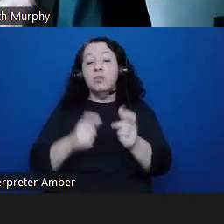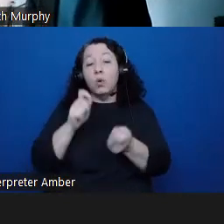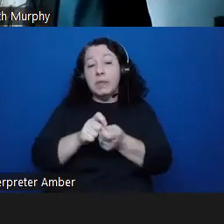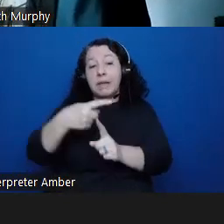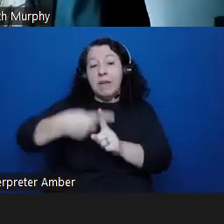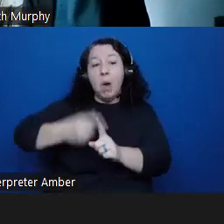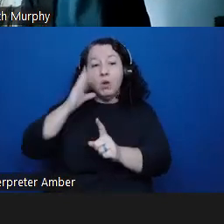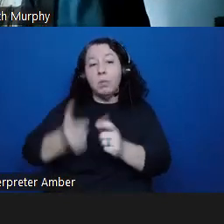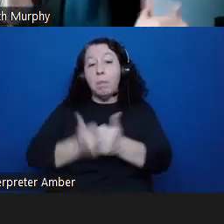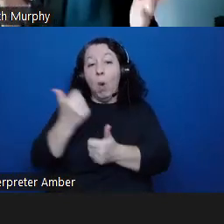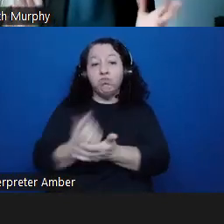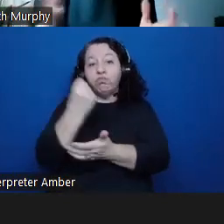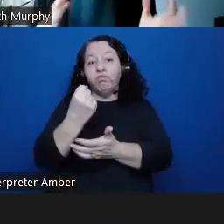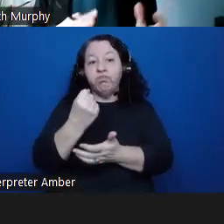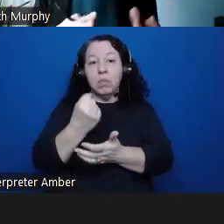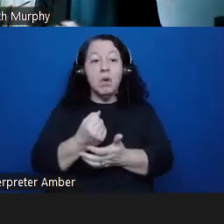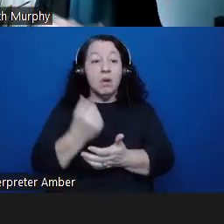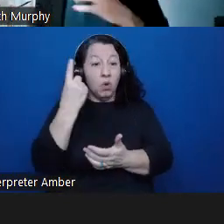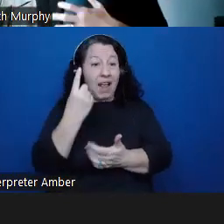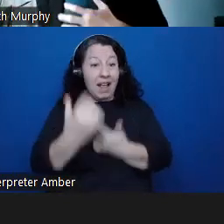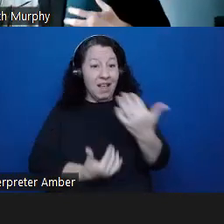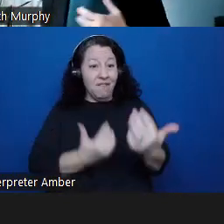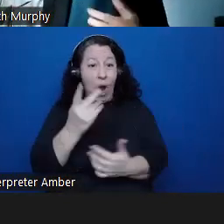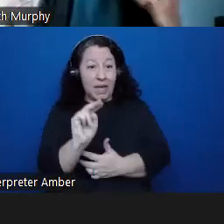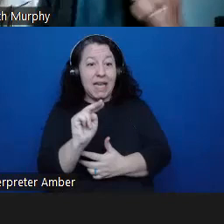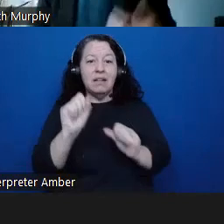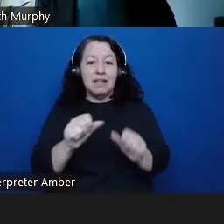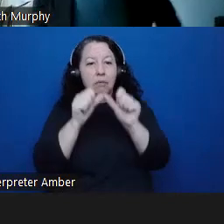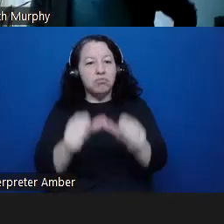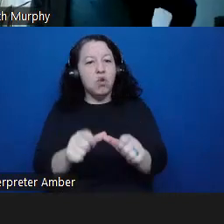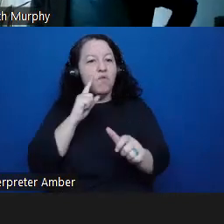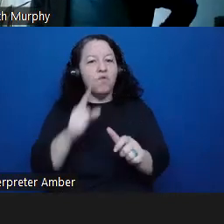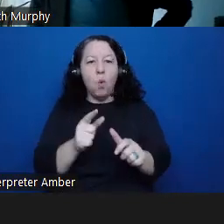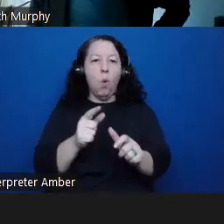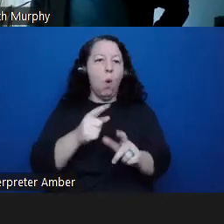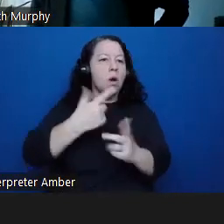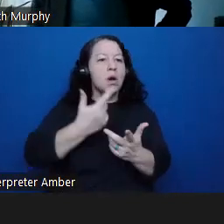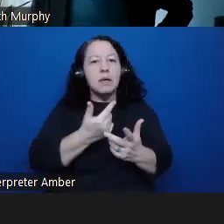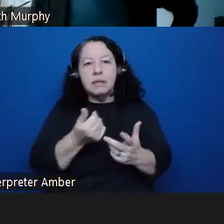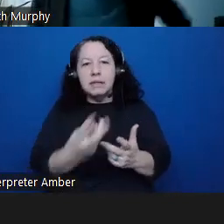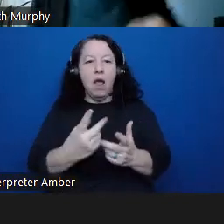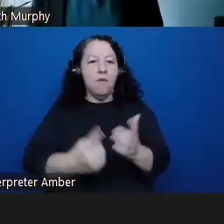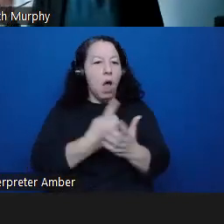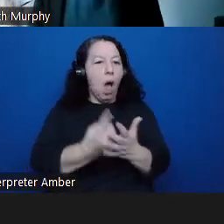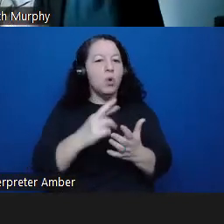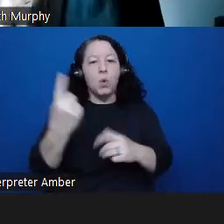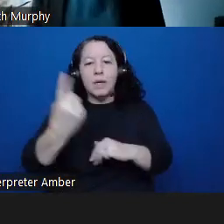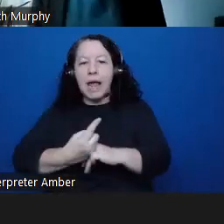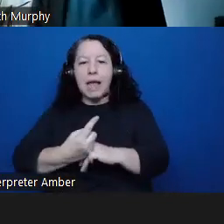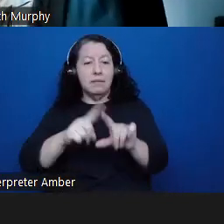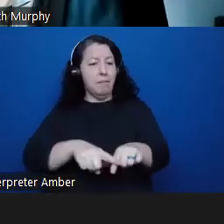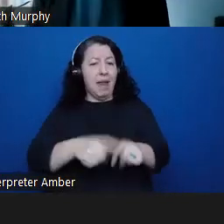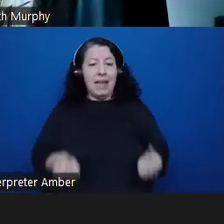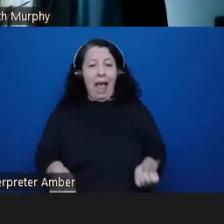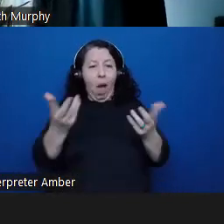many hours, even days, depending on the furnace size and design, and depending on the types of products inside. And there